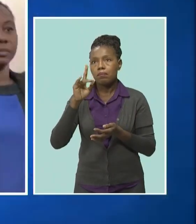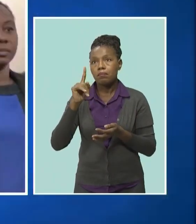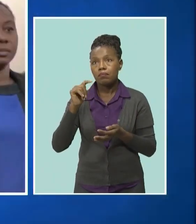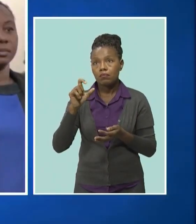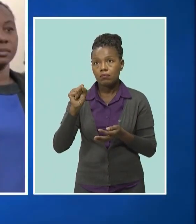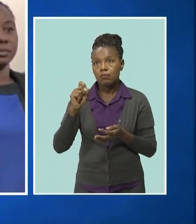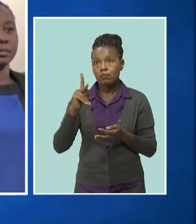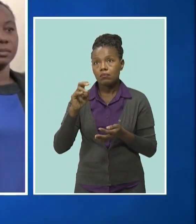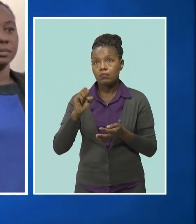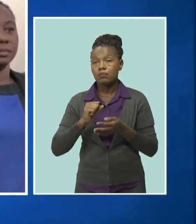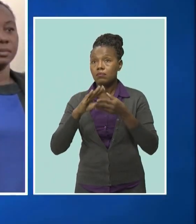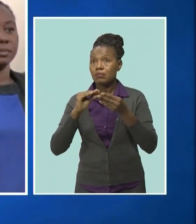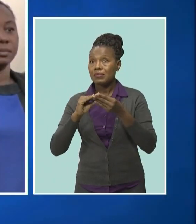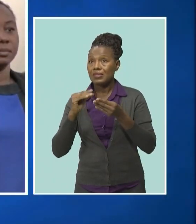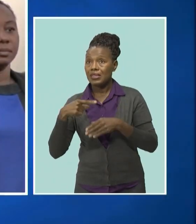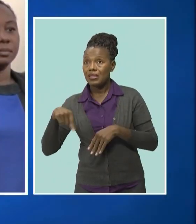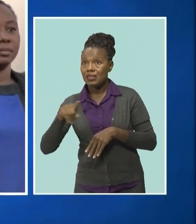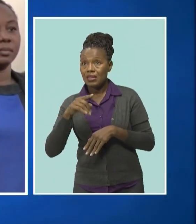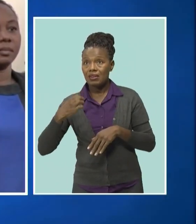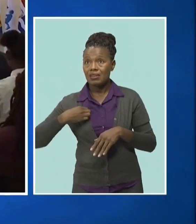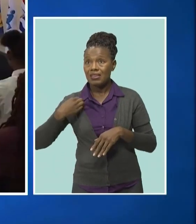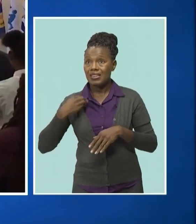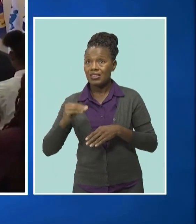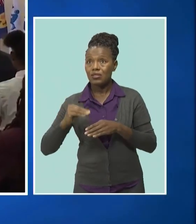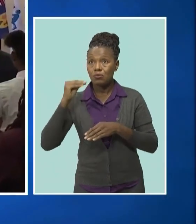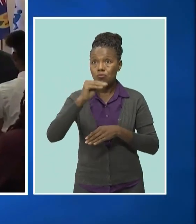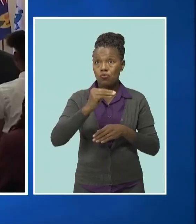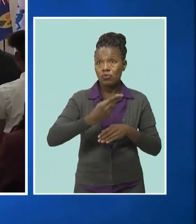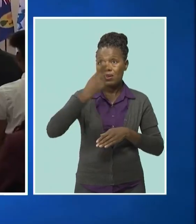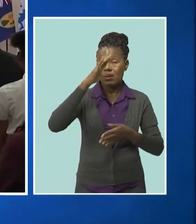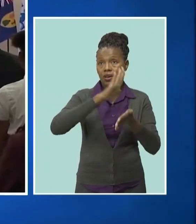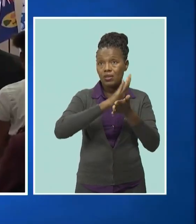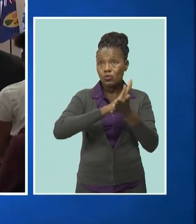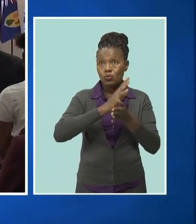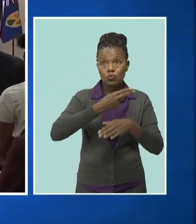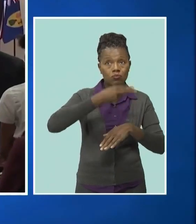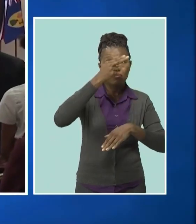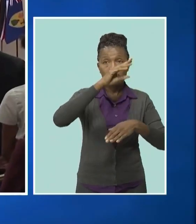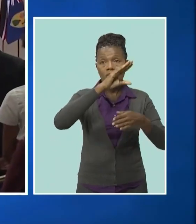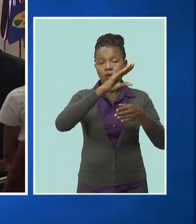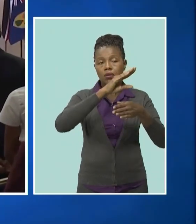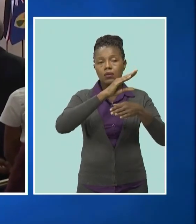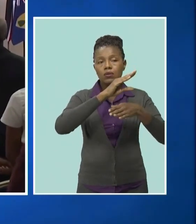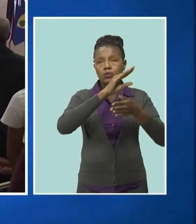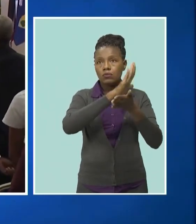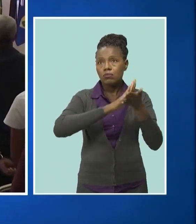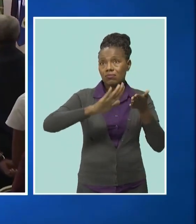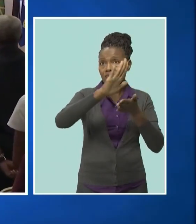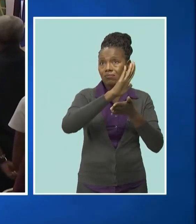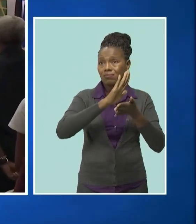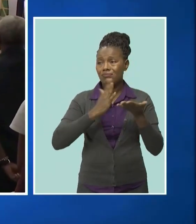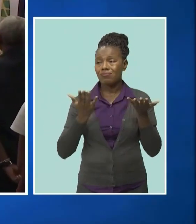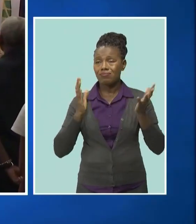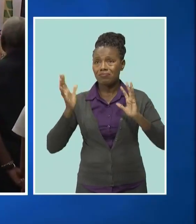Caribbean is moving its youth from the primary to secondary and tertiary level education when compared to the French and Dutch